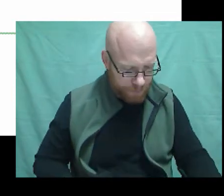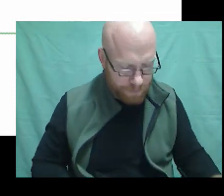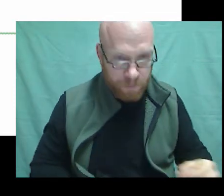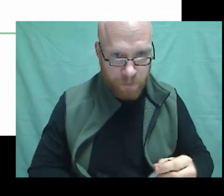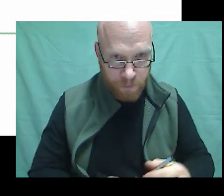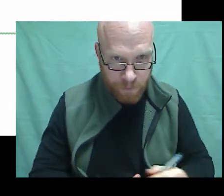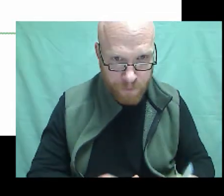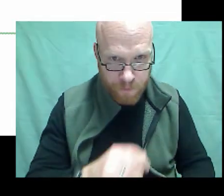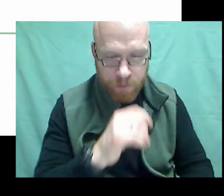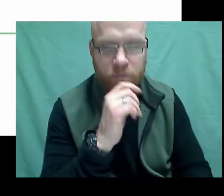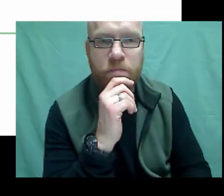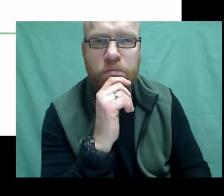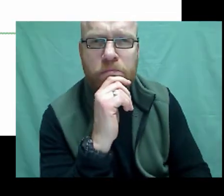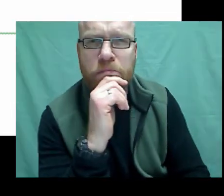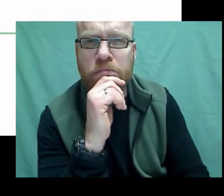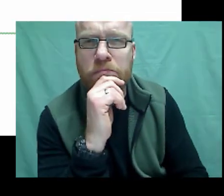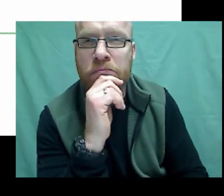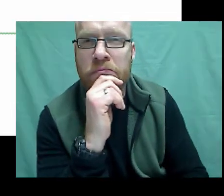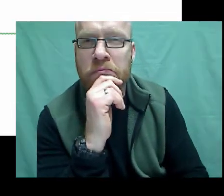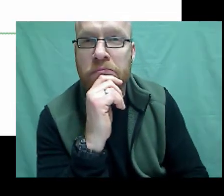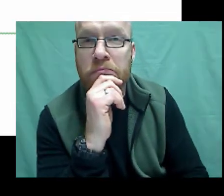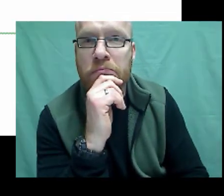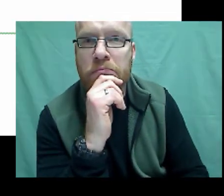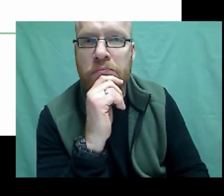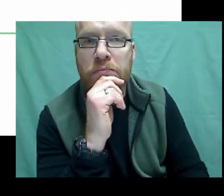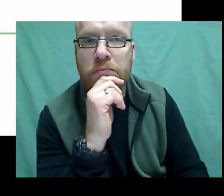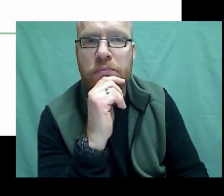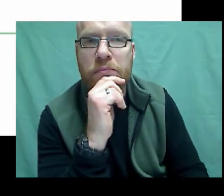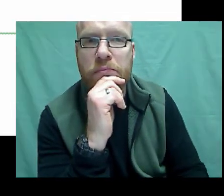7. Hmm.